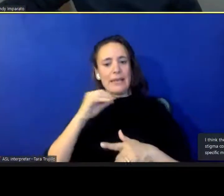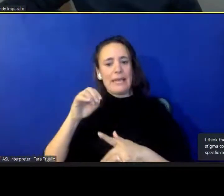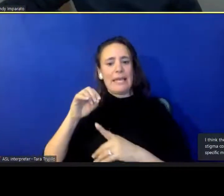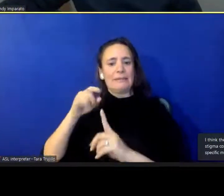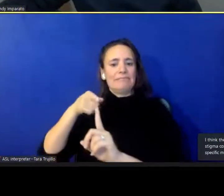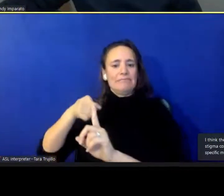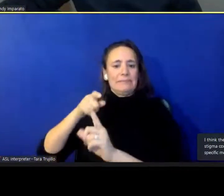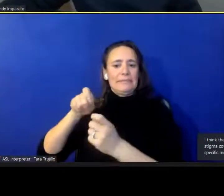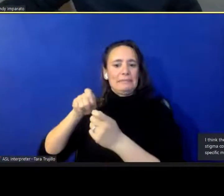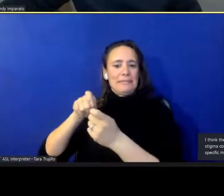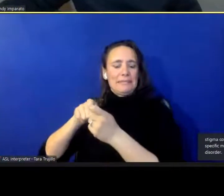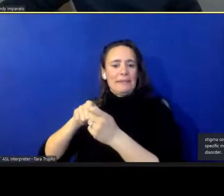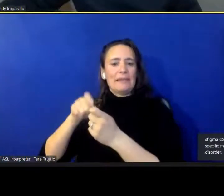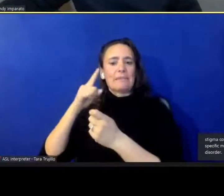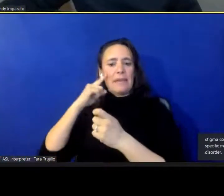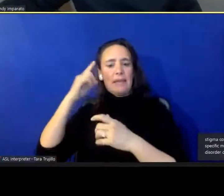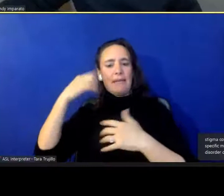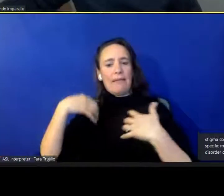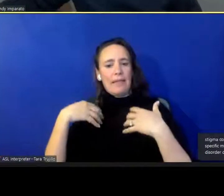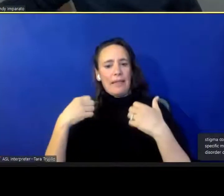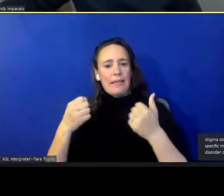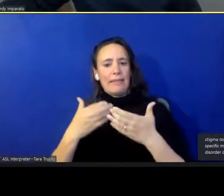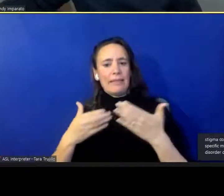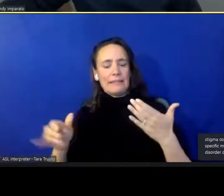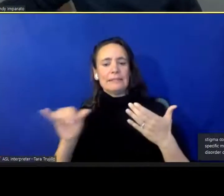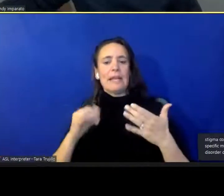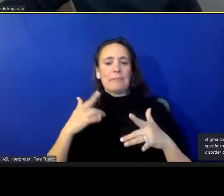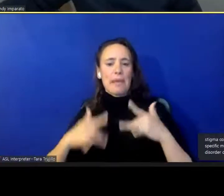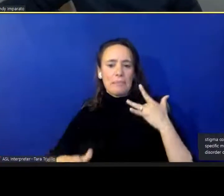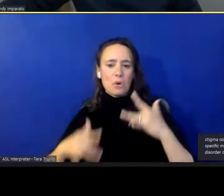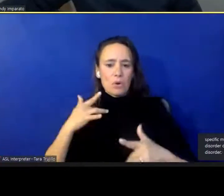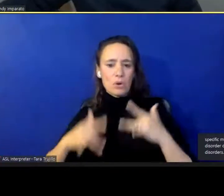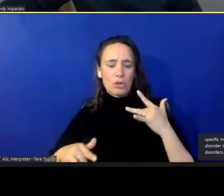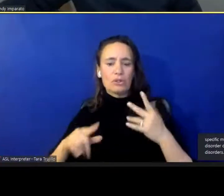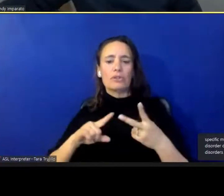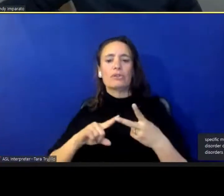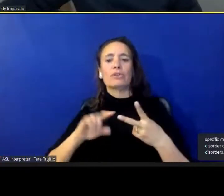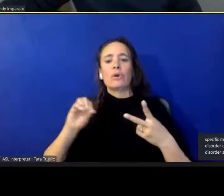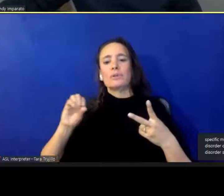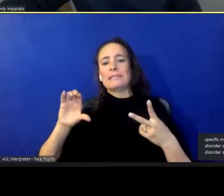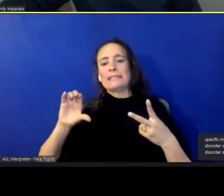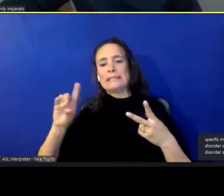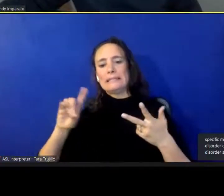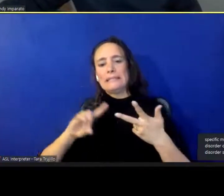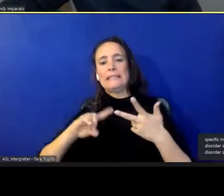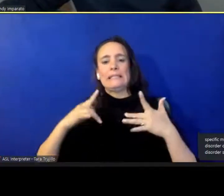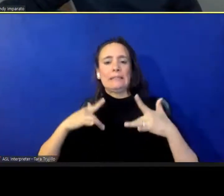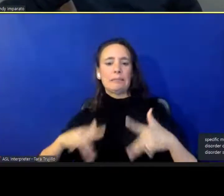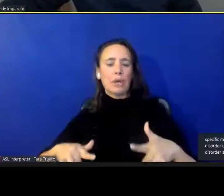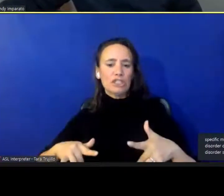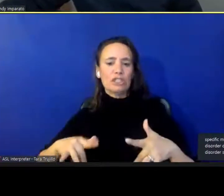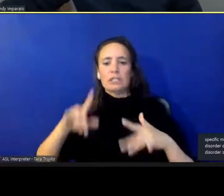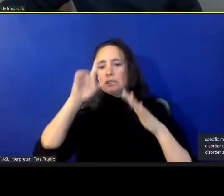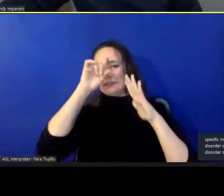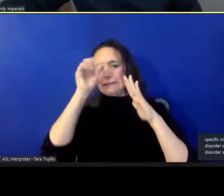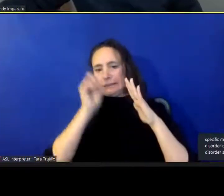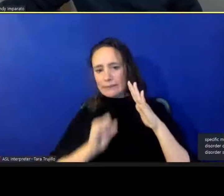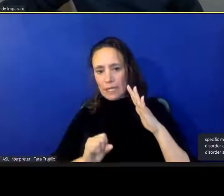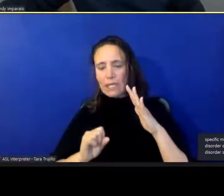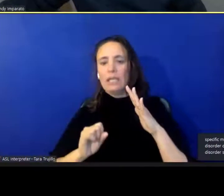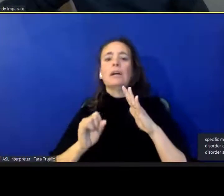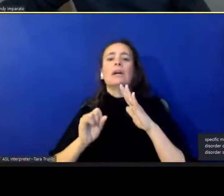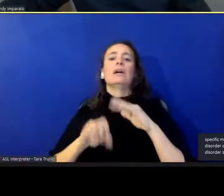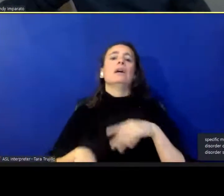conditions like bipolar disorder, depression, obsessive compulsive disorder, schizophrenia, you name it,